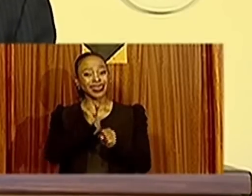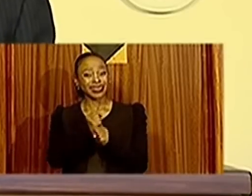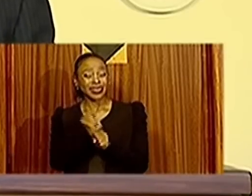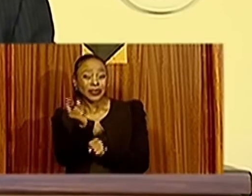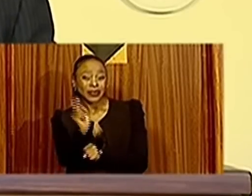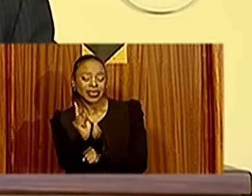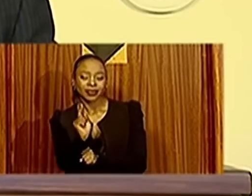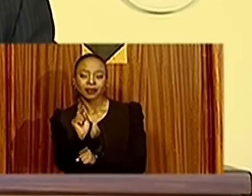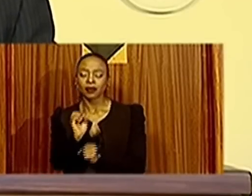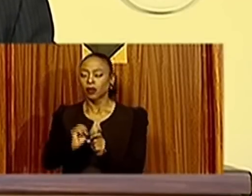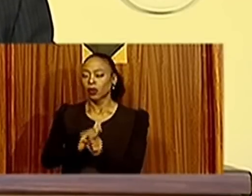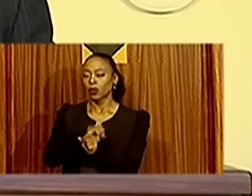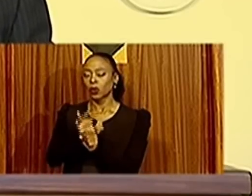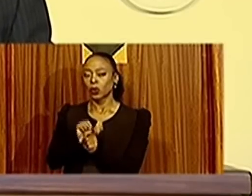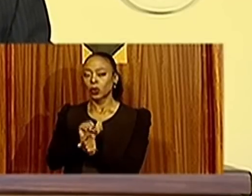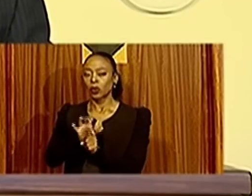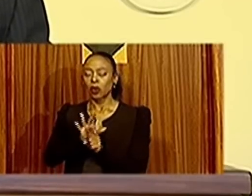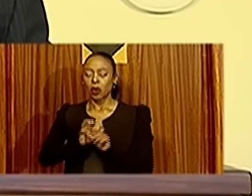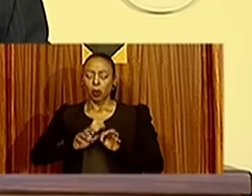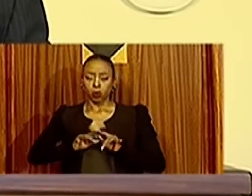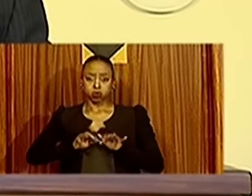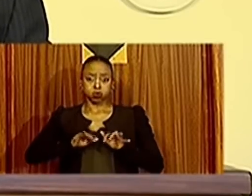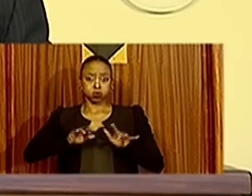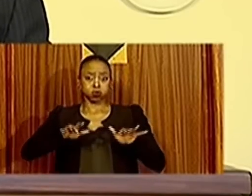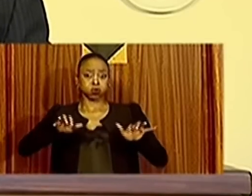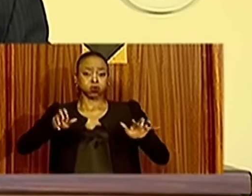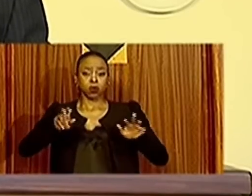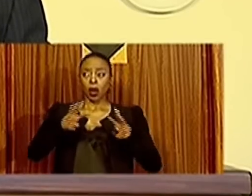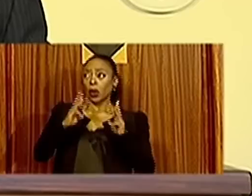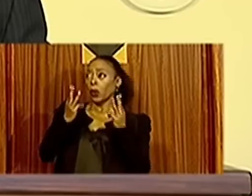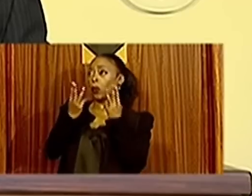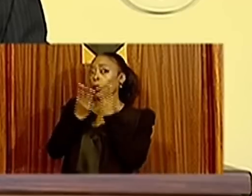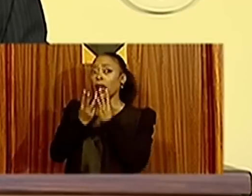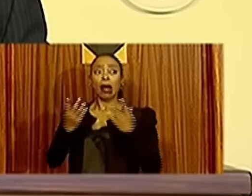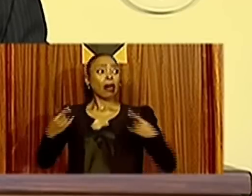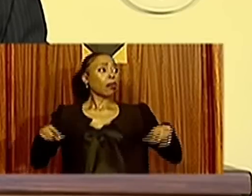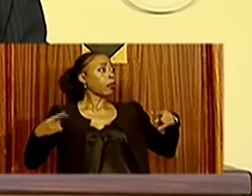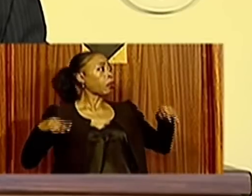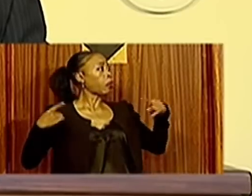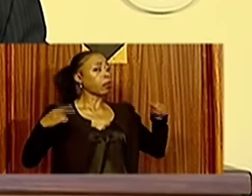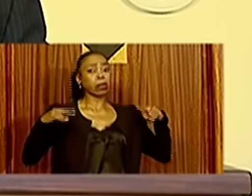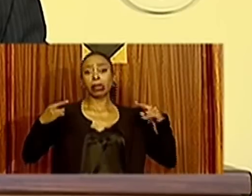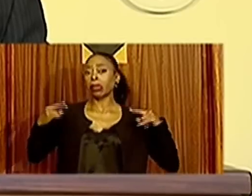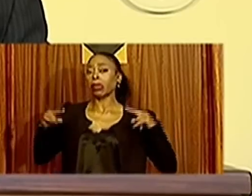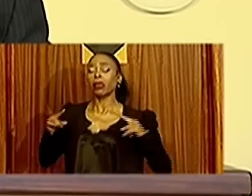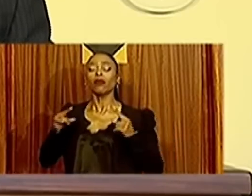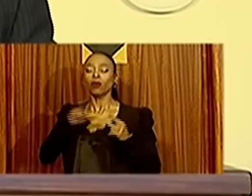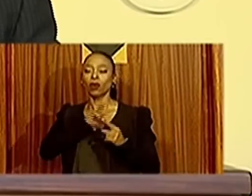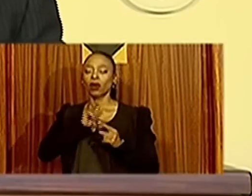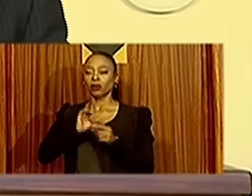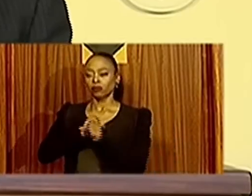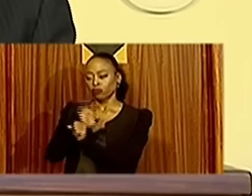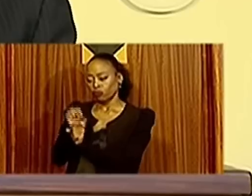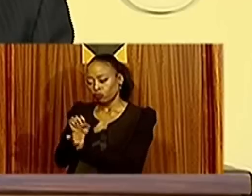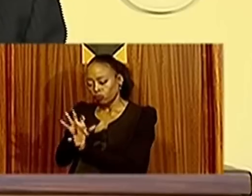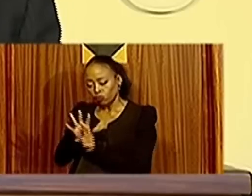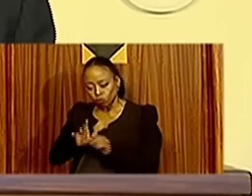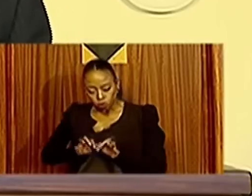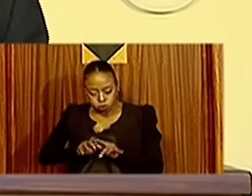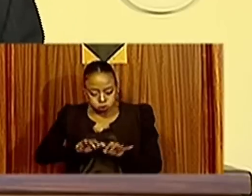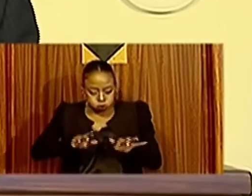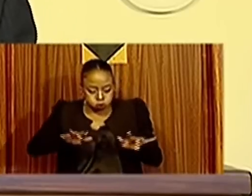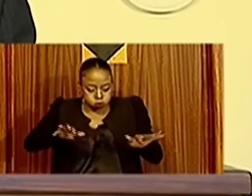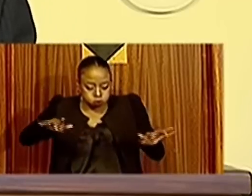pandemic, which was the worst global health crisis in over a century. Our country and